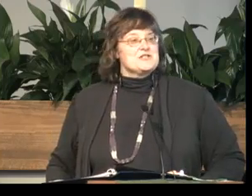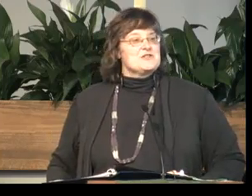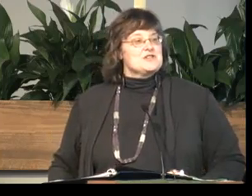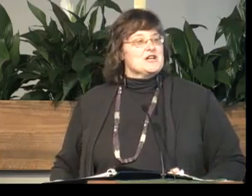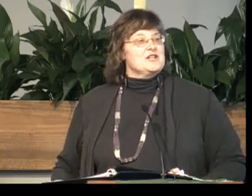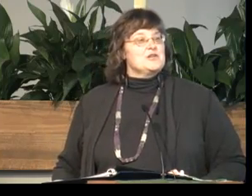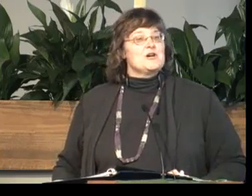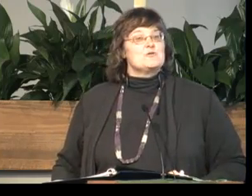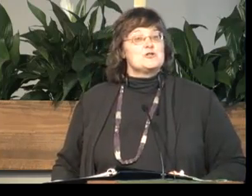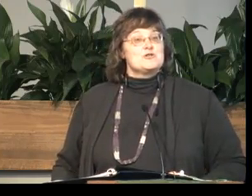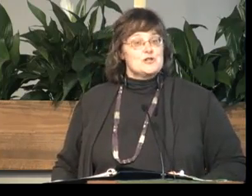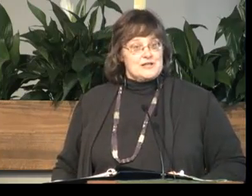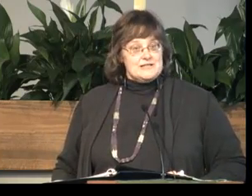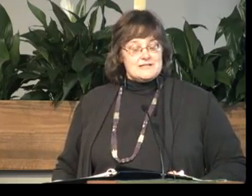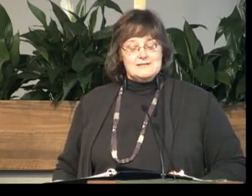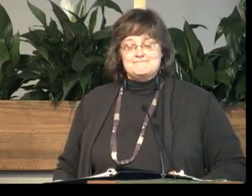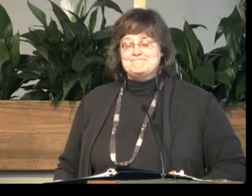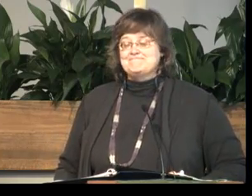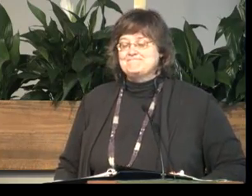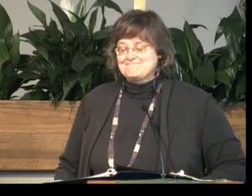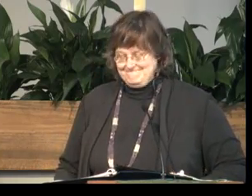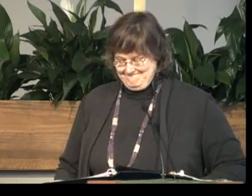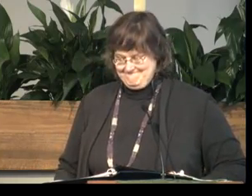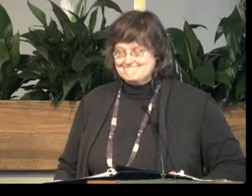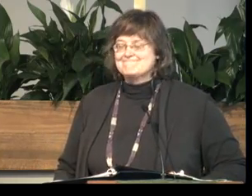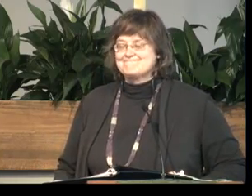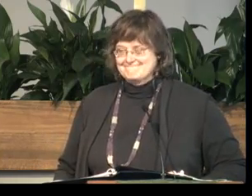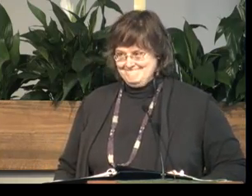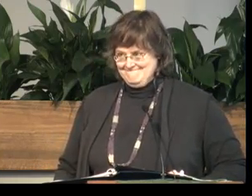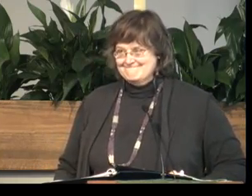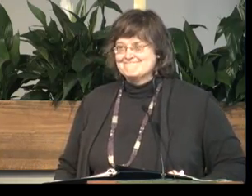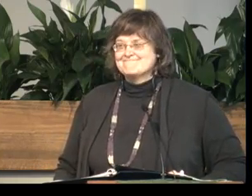The person who took it, you owe two turkeys.